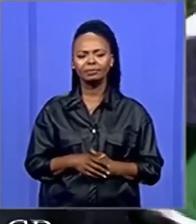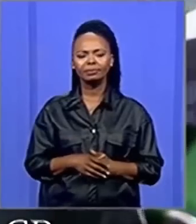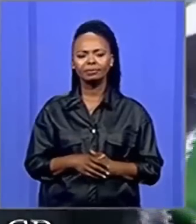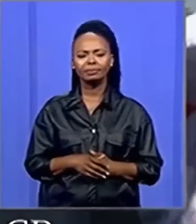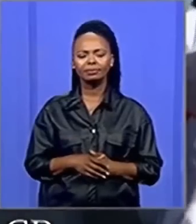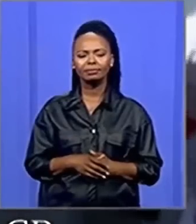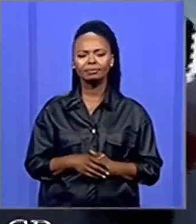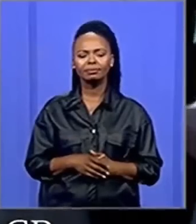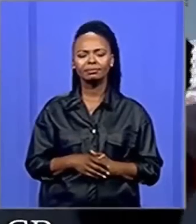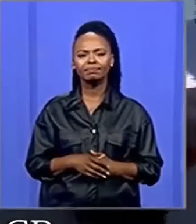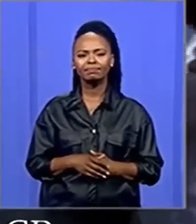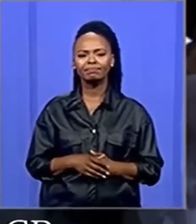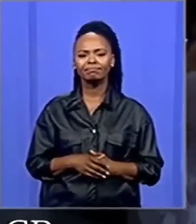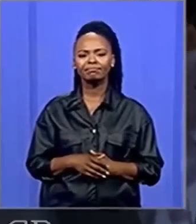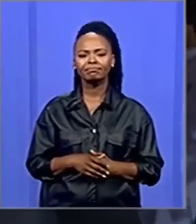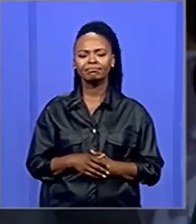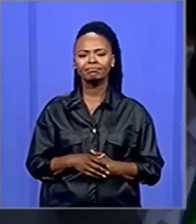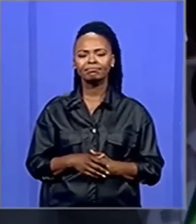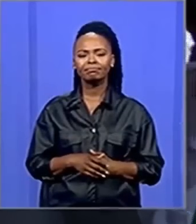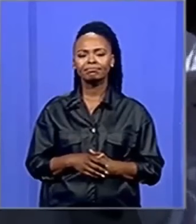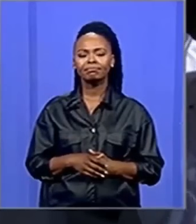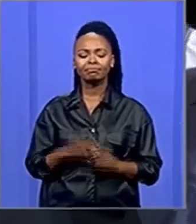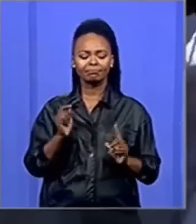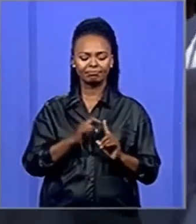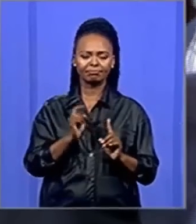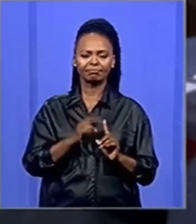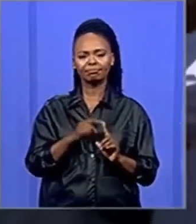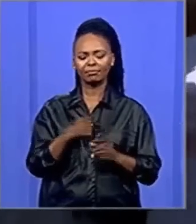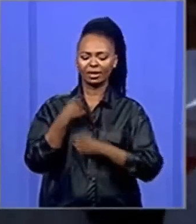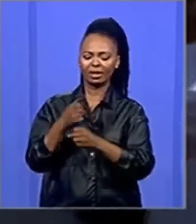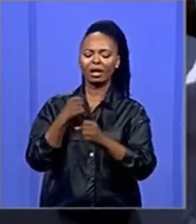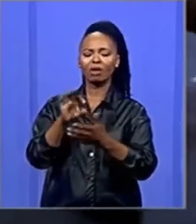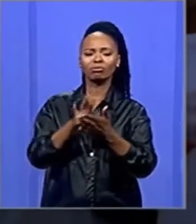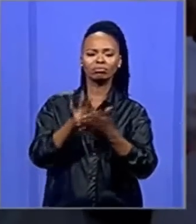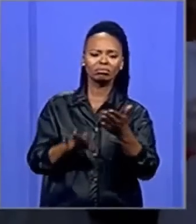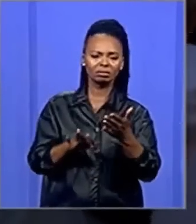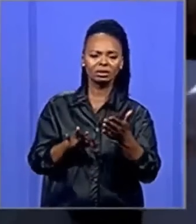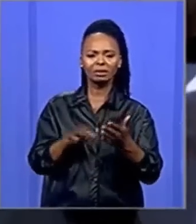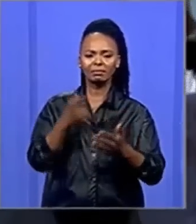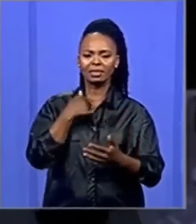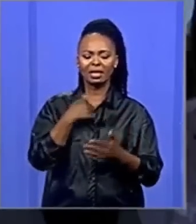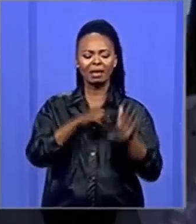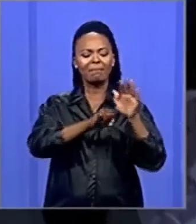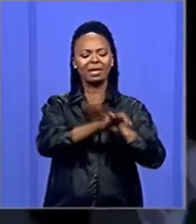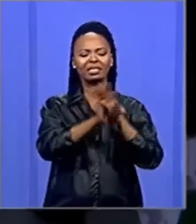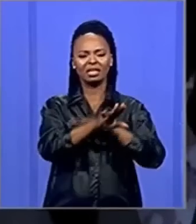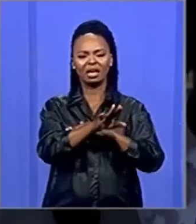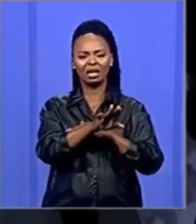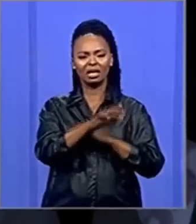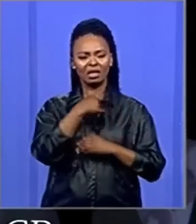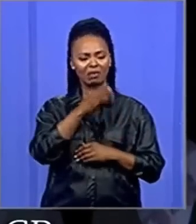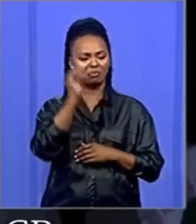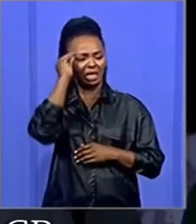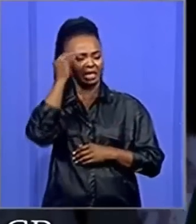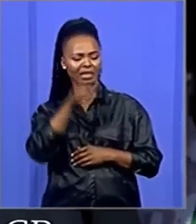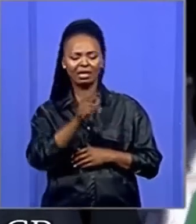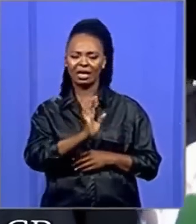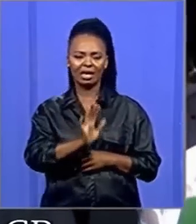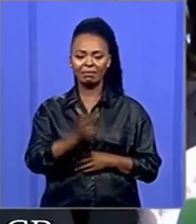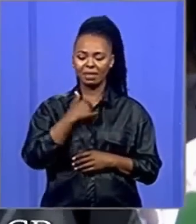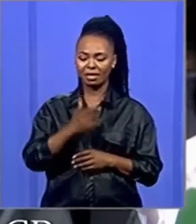I don't work because of the media. You know, I've always said I'm not a product of the media. I'm a product of our